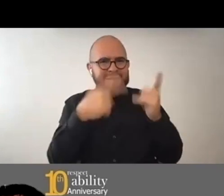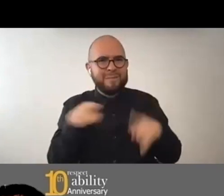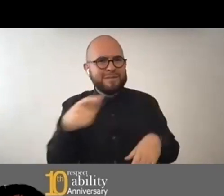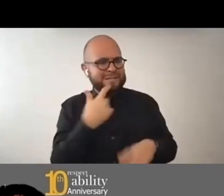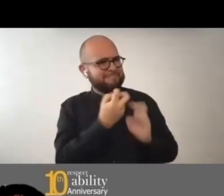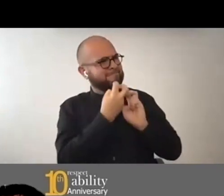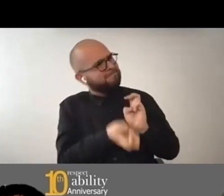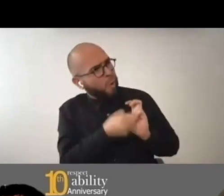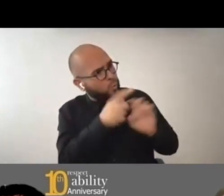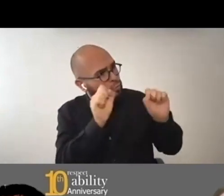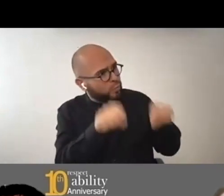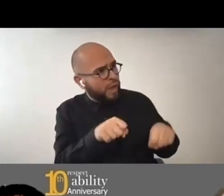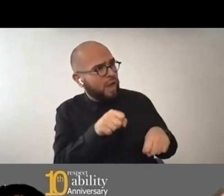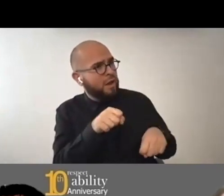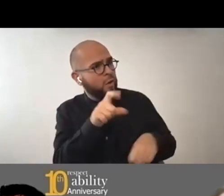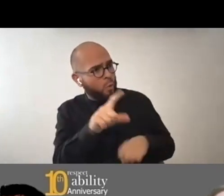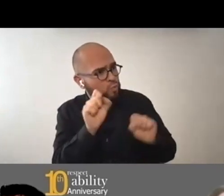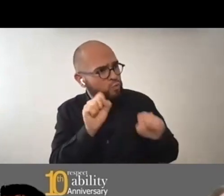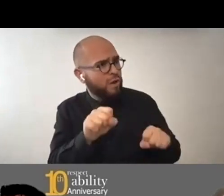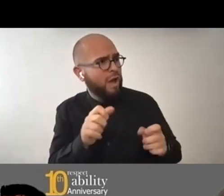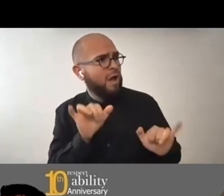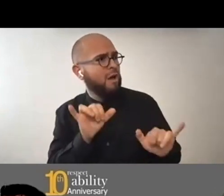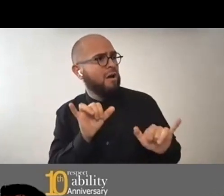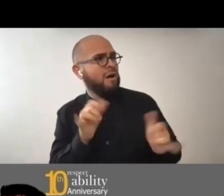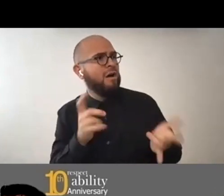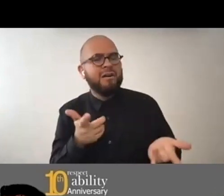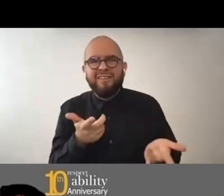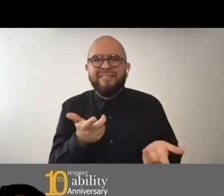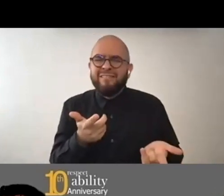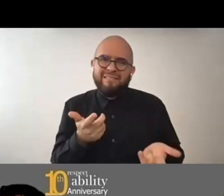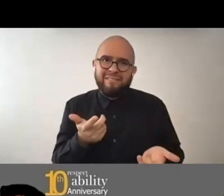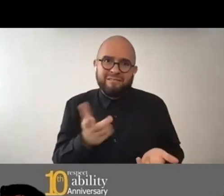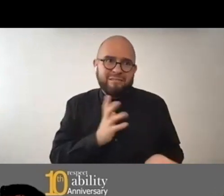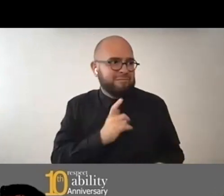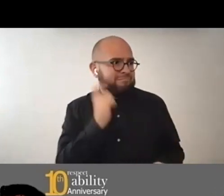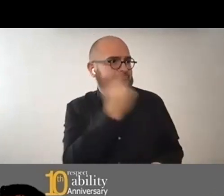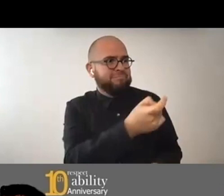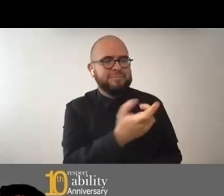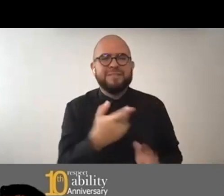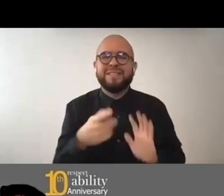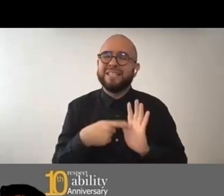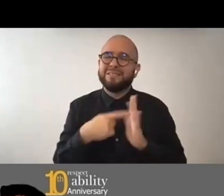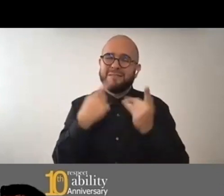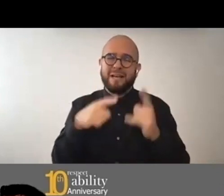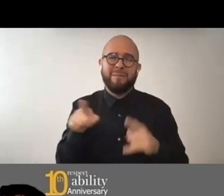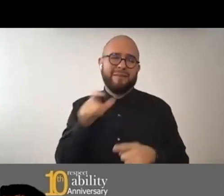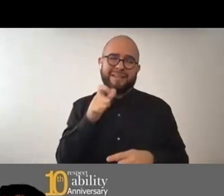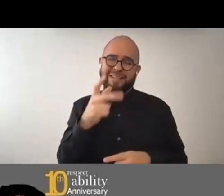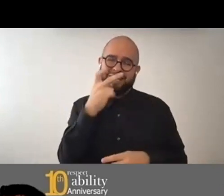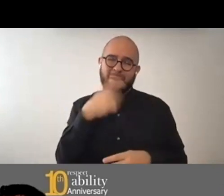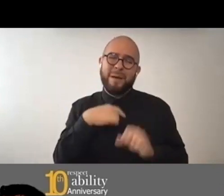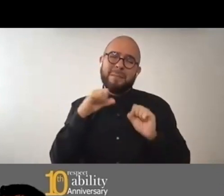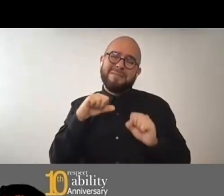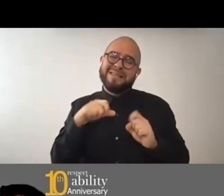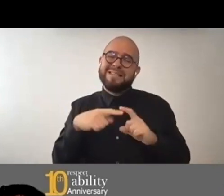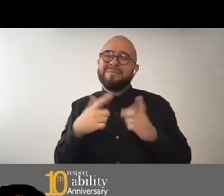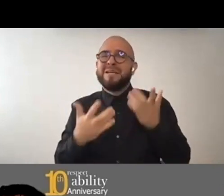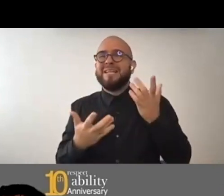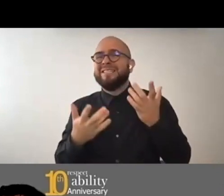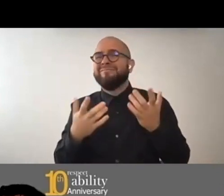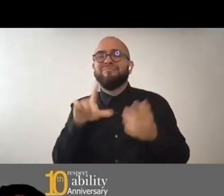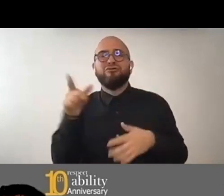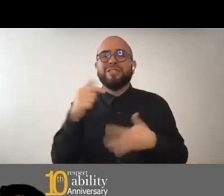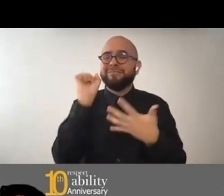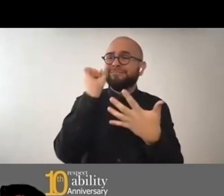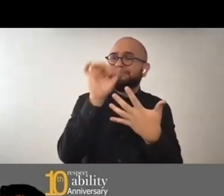would tell me to do it. Or, even if they didn't doubt my abilities, even just kind of listing things that I was happy to do for them, like kind